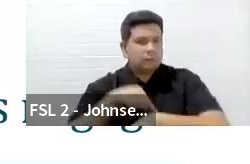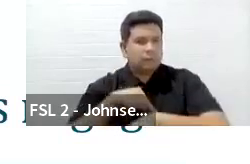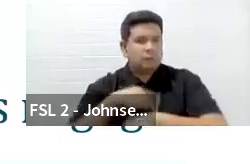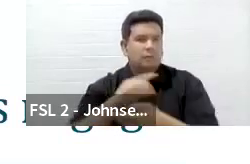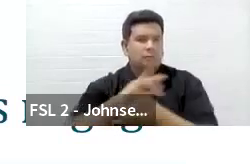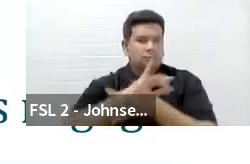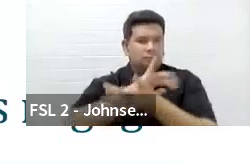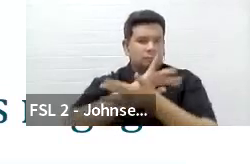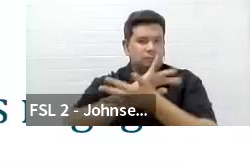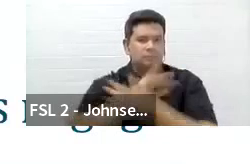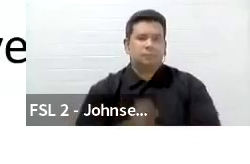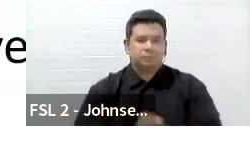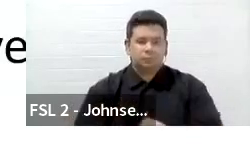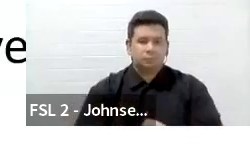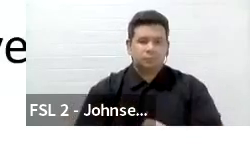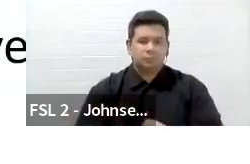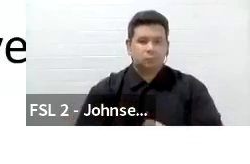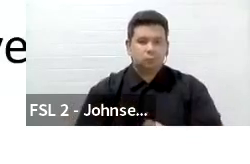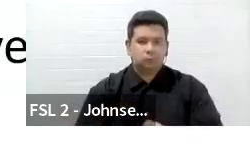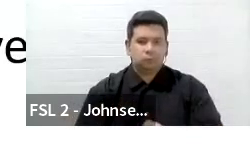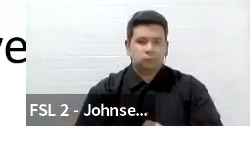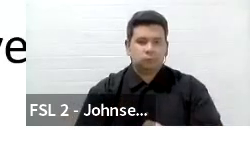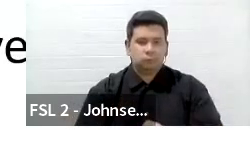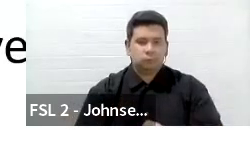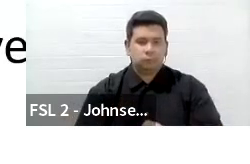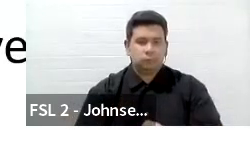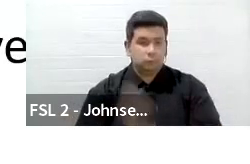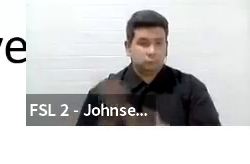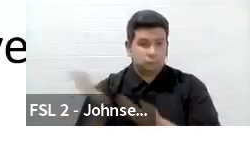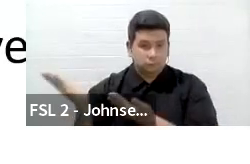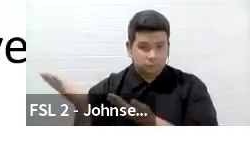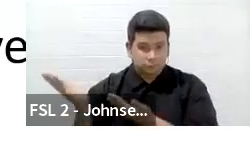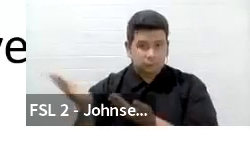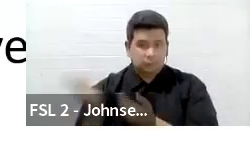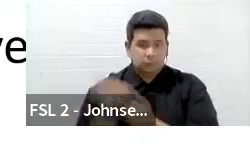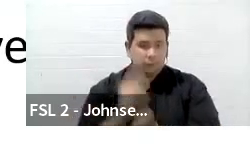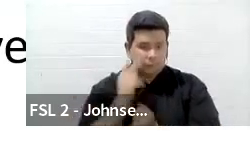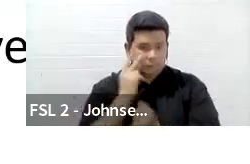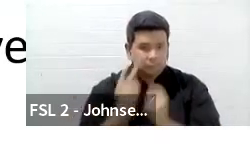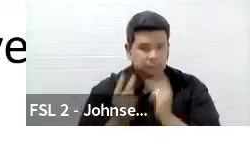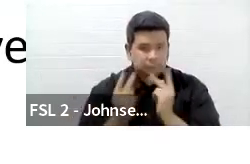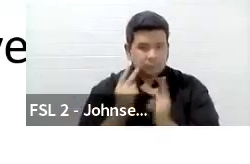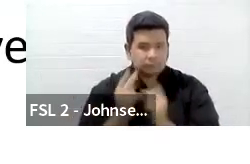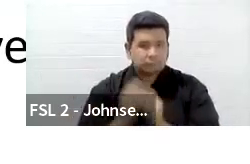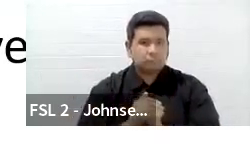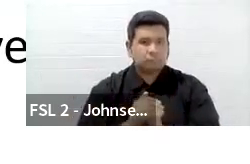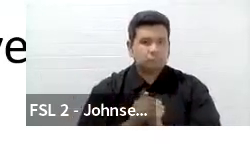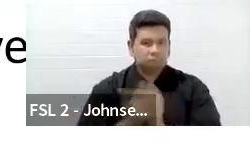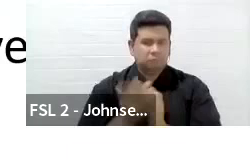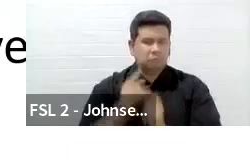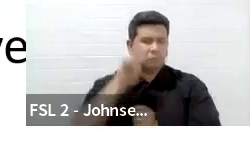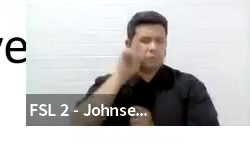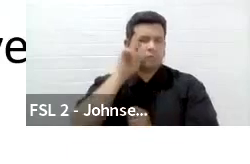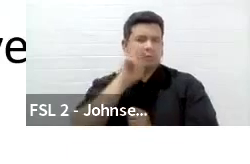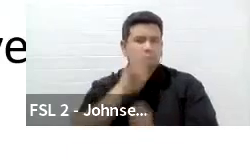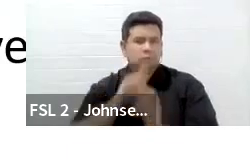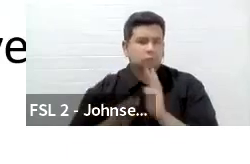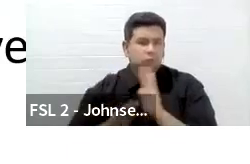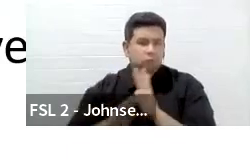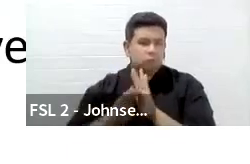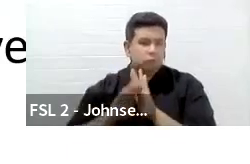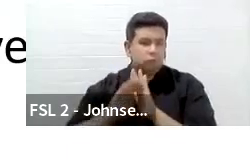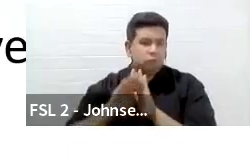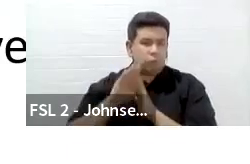Okay, so if you look at demographic trends, they're generally smooth. Barring catastrophic